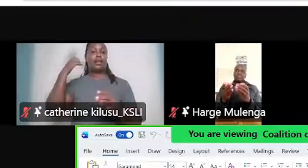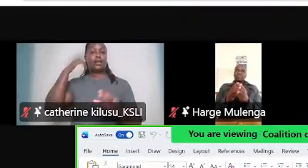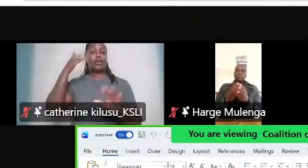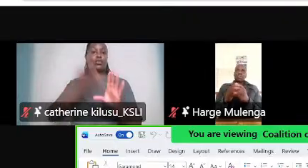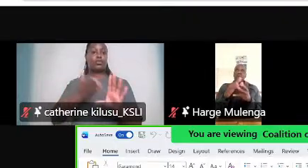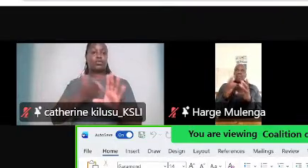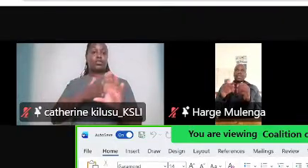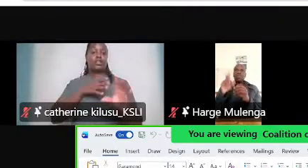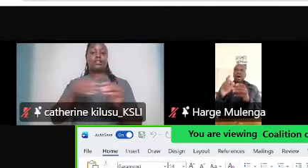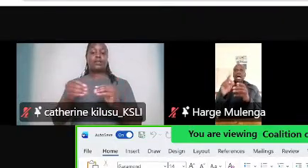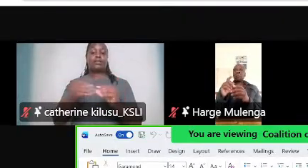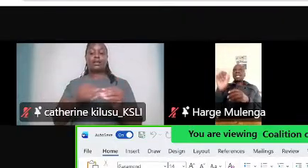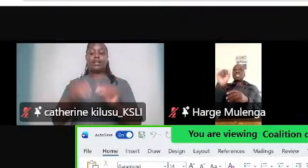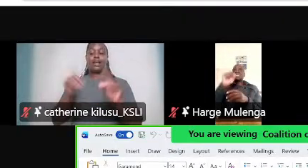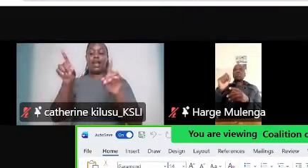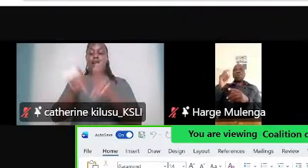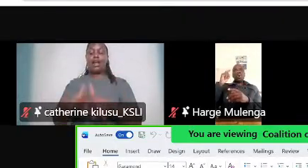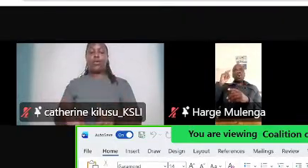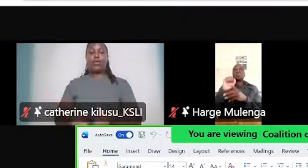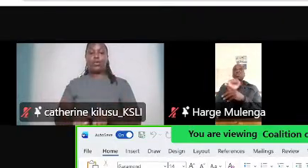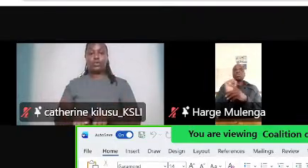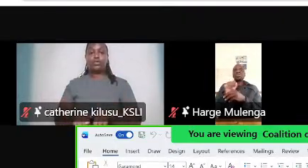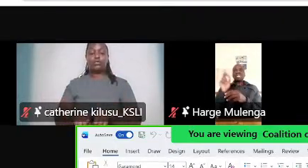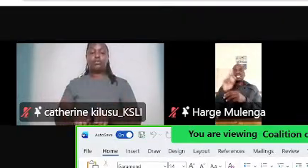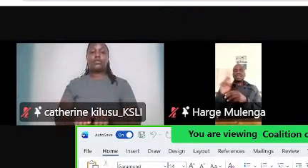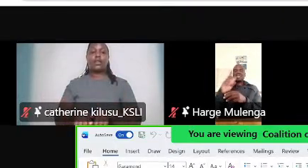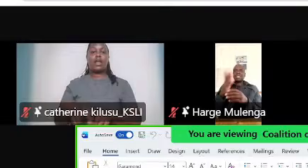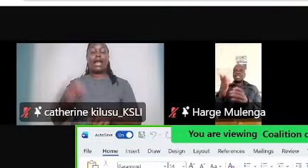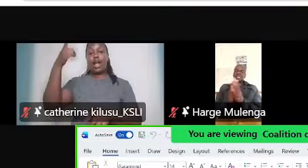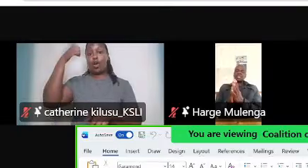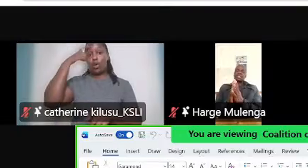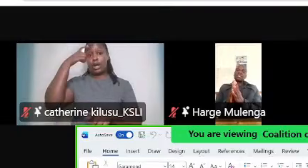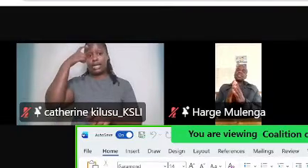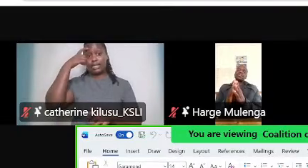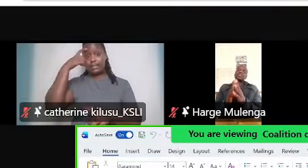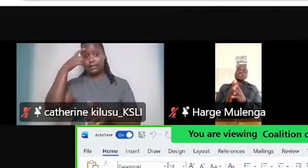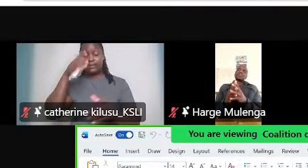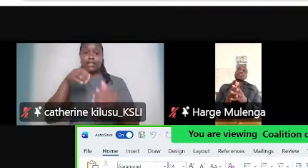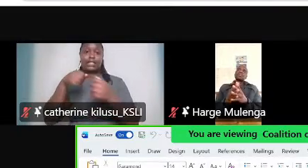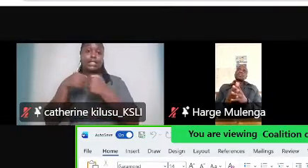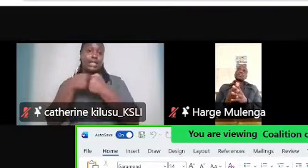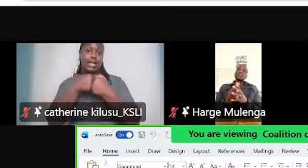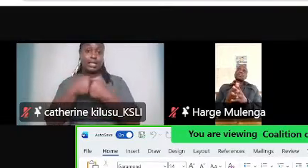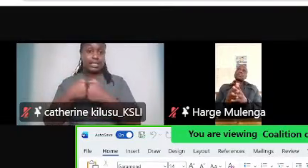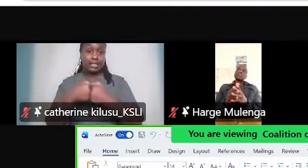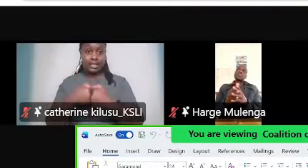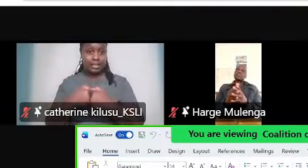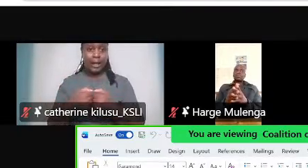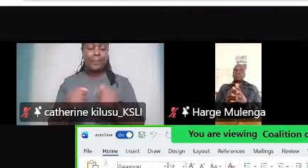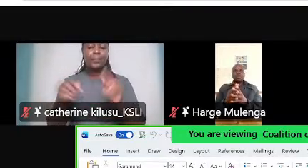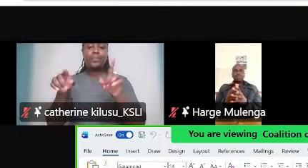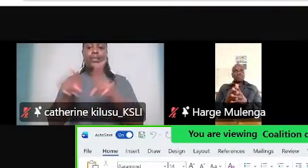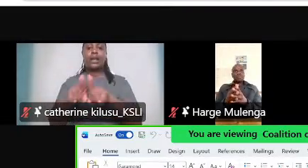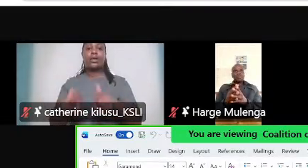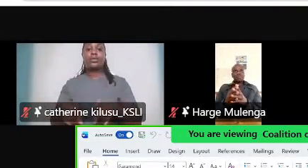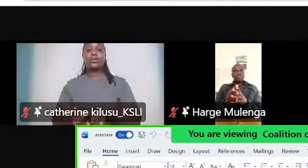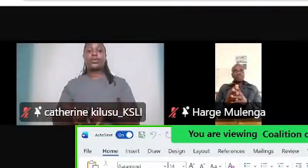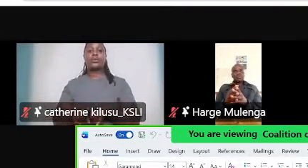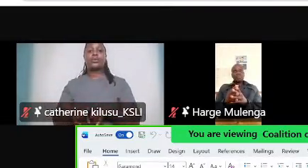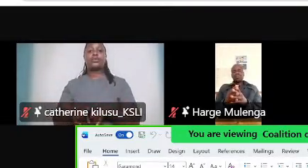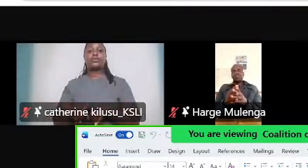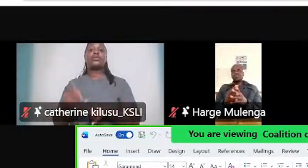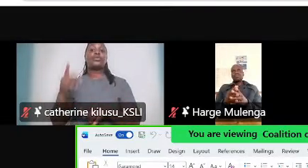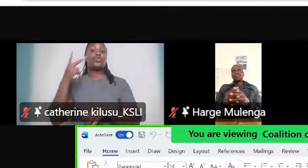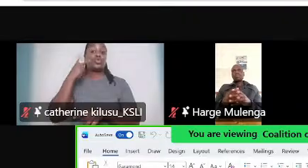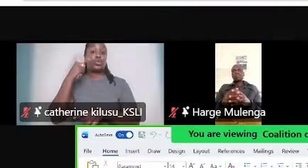as well as those with cognitive challenges. And again, you find that